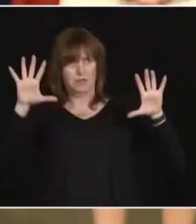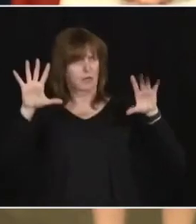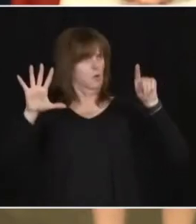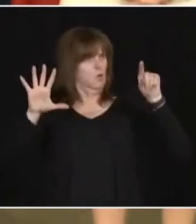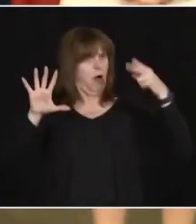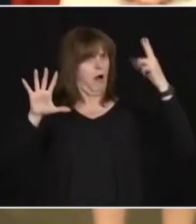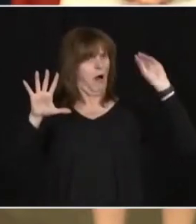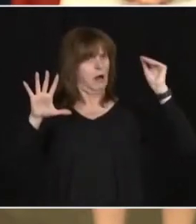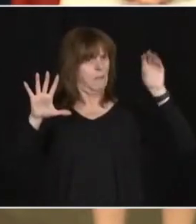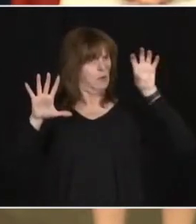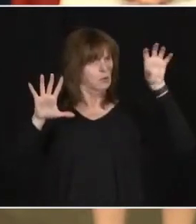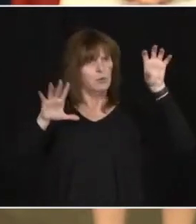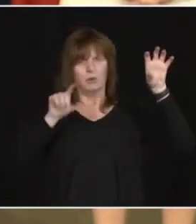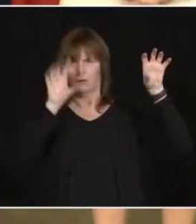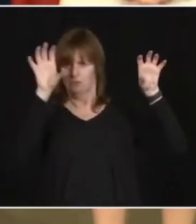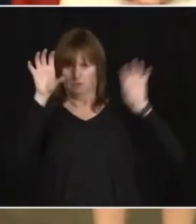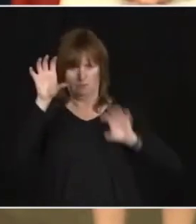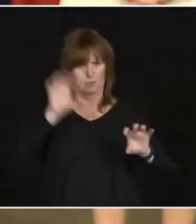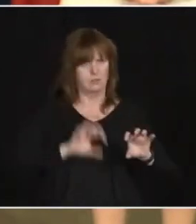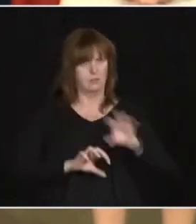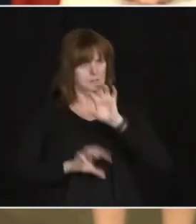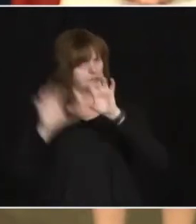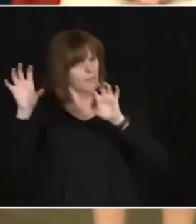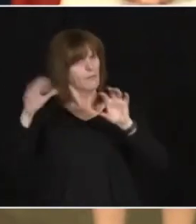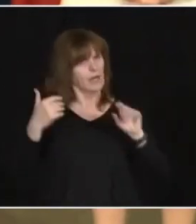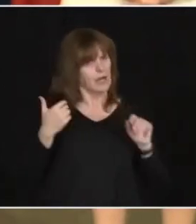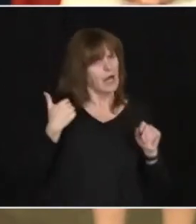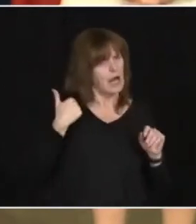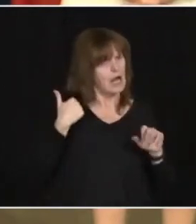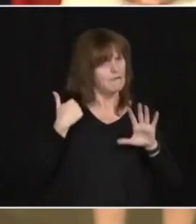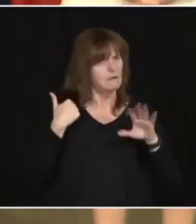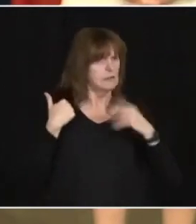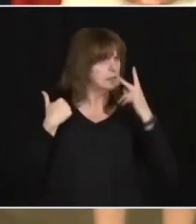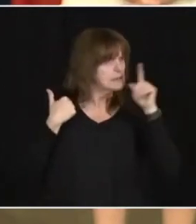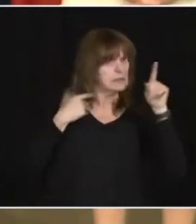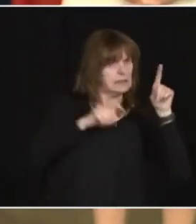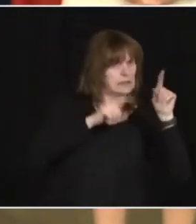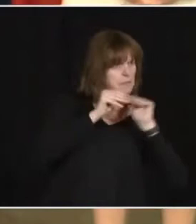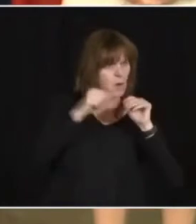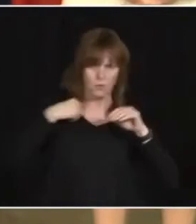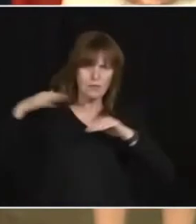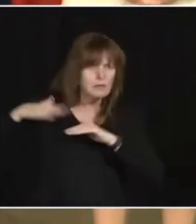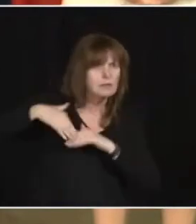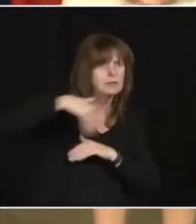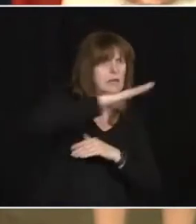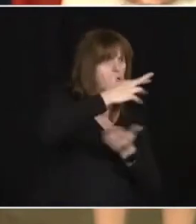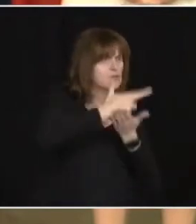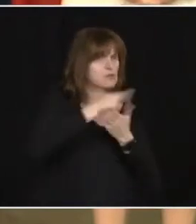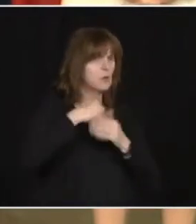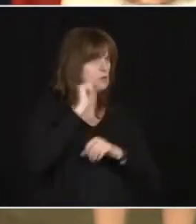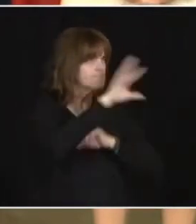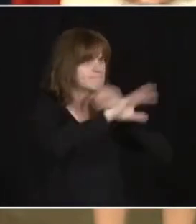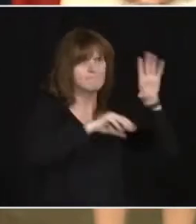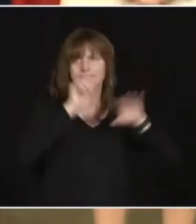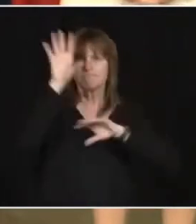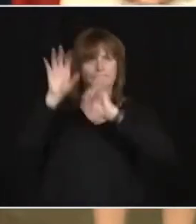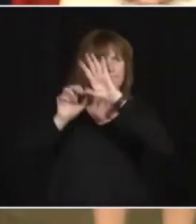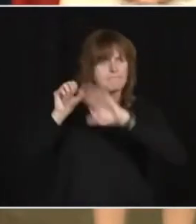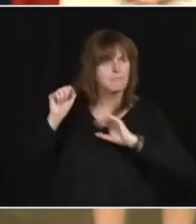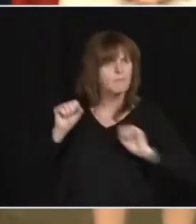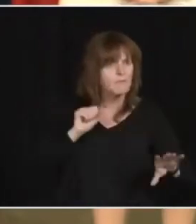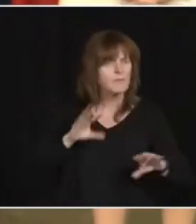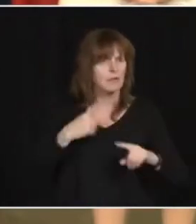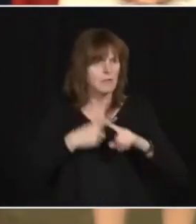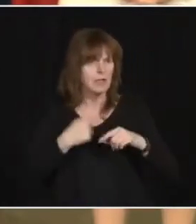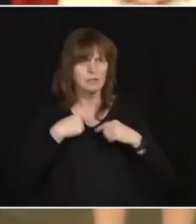province. And we're redeploying the resources needed in those areas, but also communication, making sure